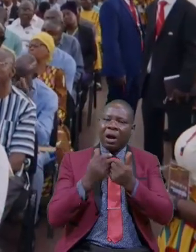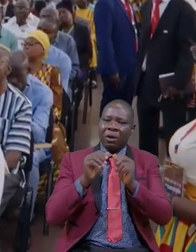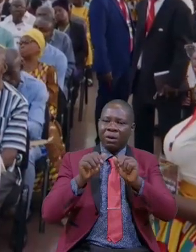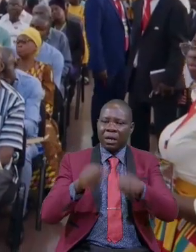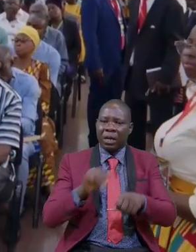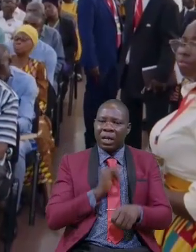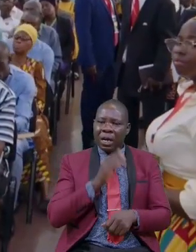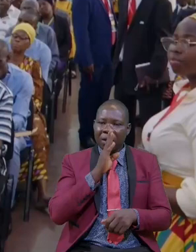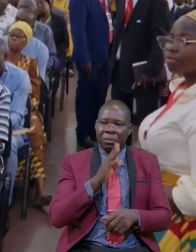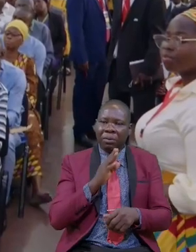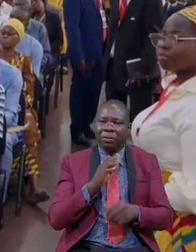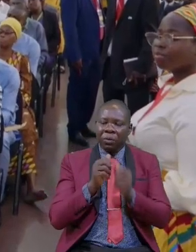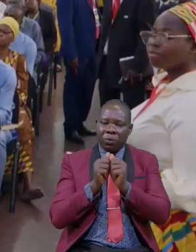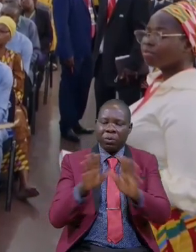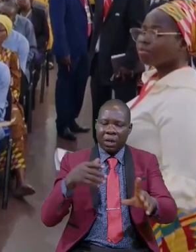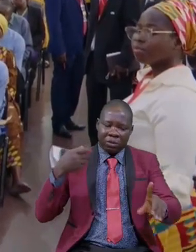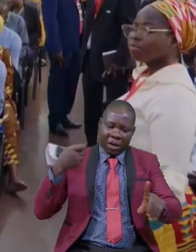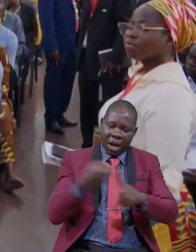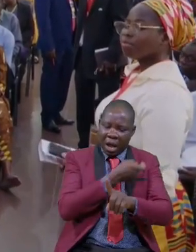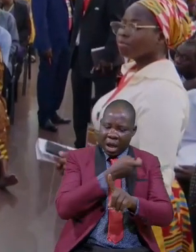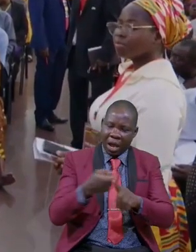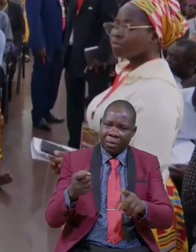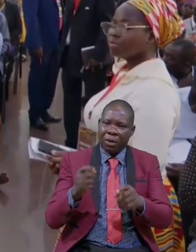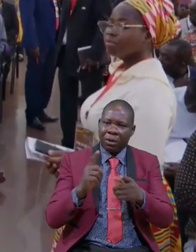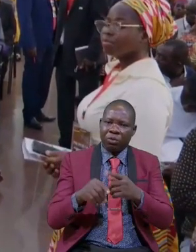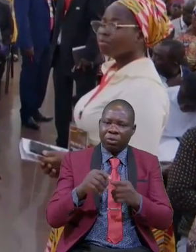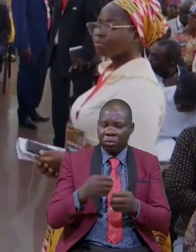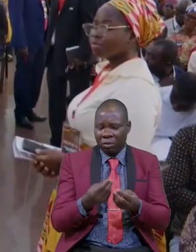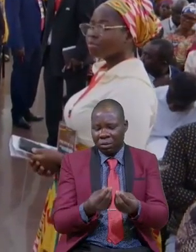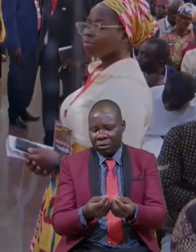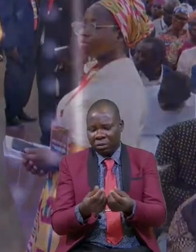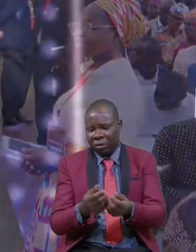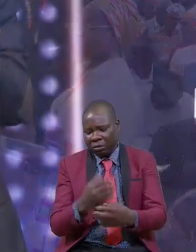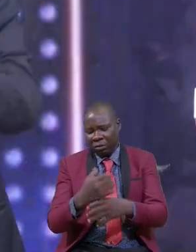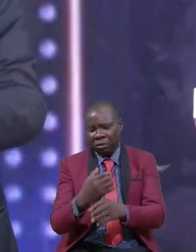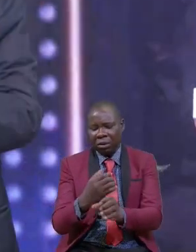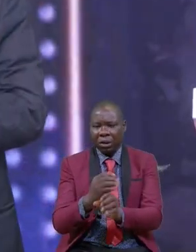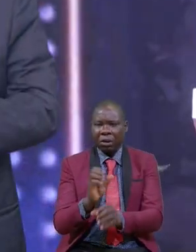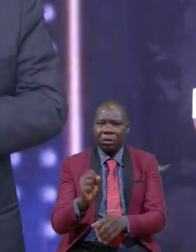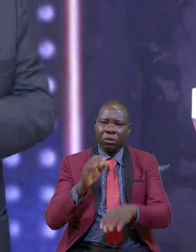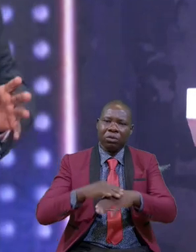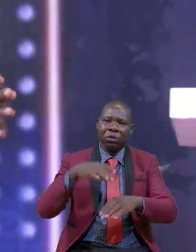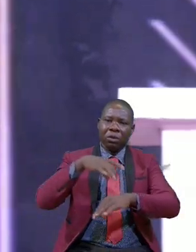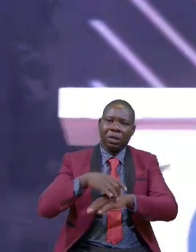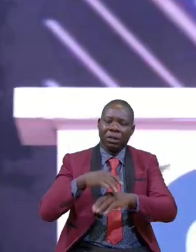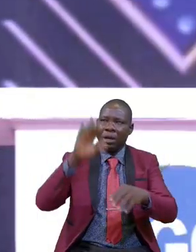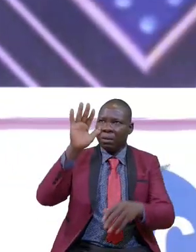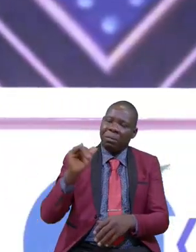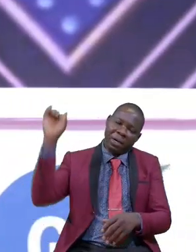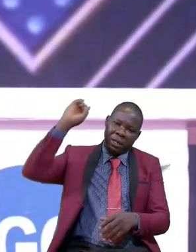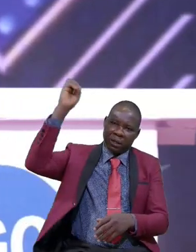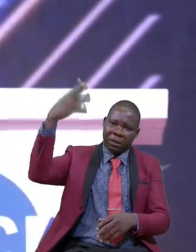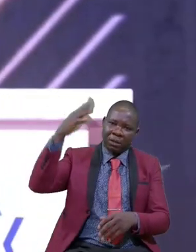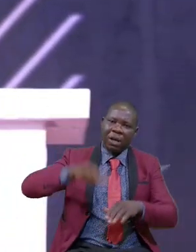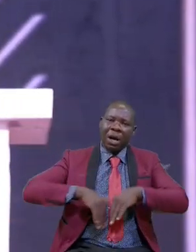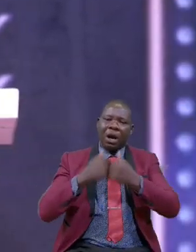to even the little creatures on earth? By grace. Par la grâce. How can I be harmless? Comment est-ce que je peux